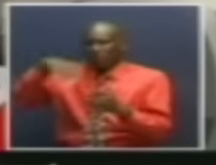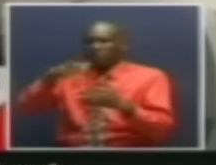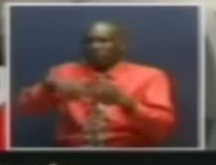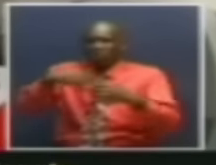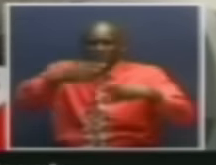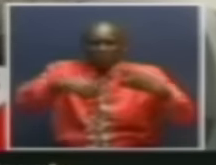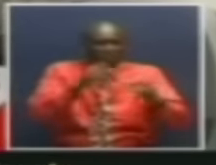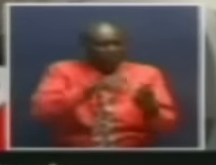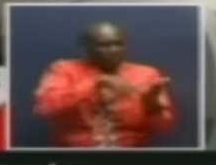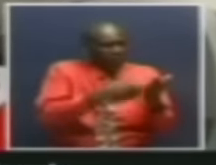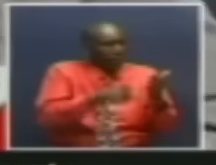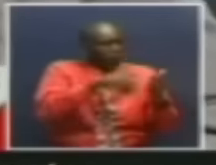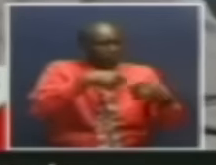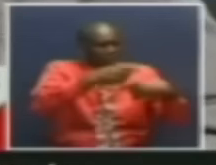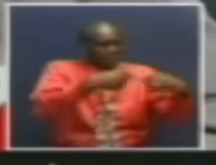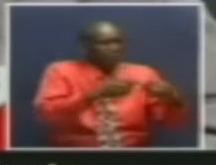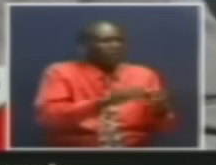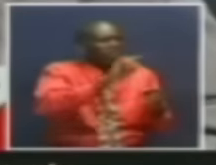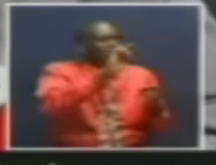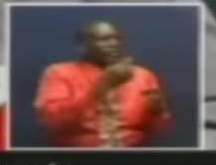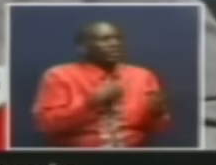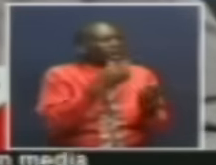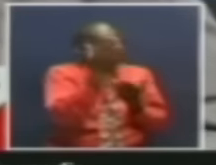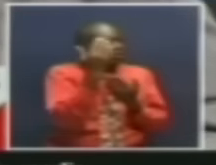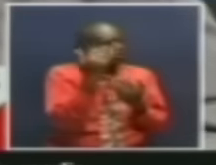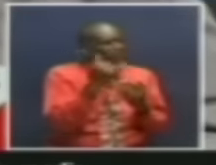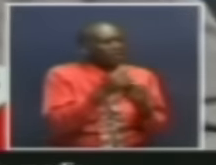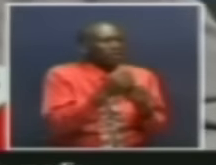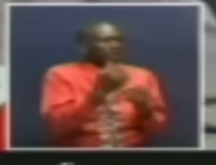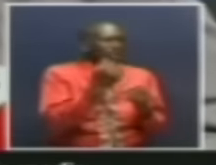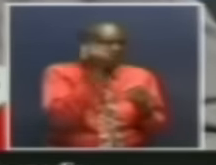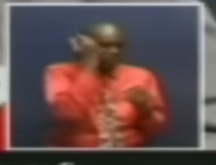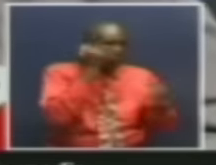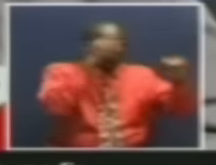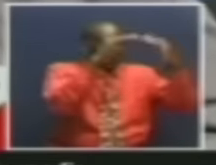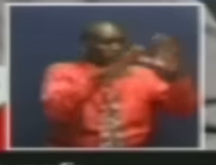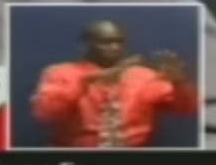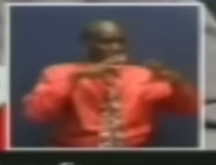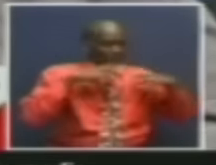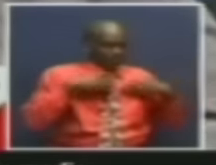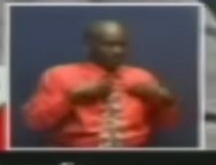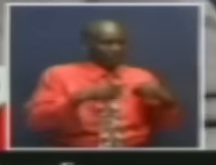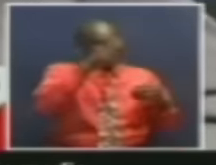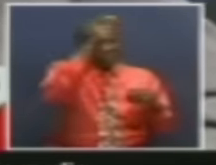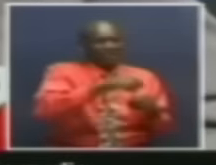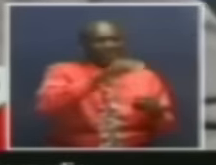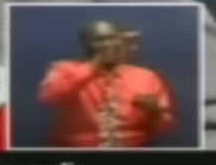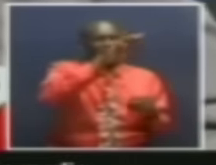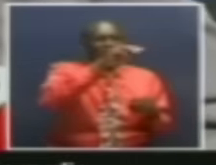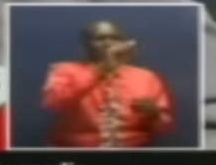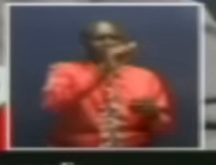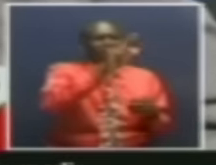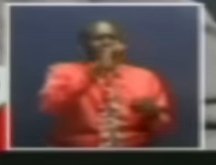follow? First of all, I expect the legal profession to embrace Justice Maraga without any